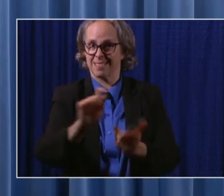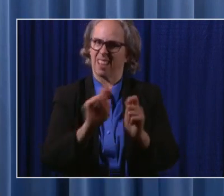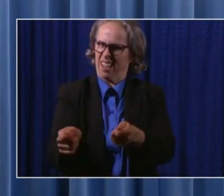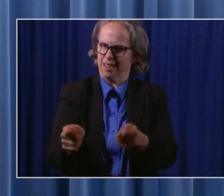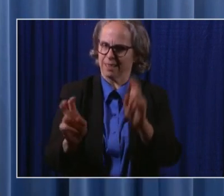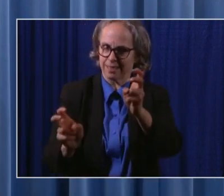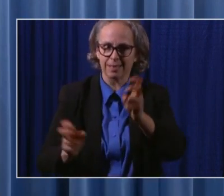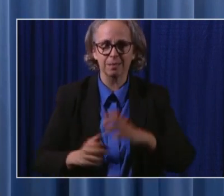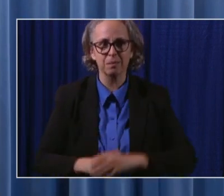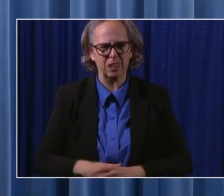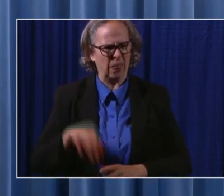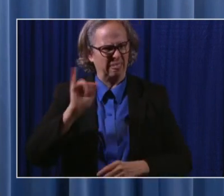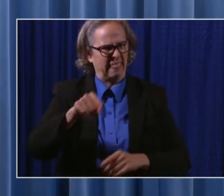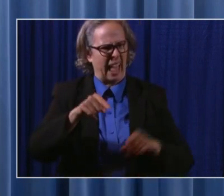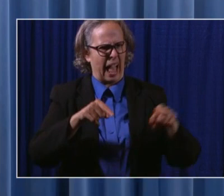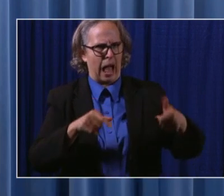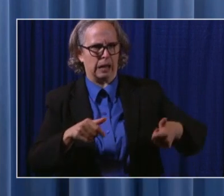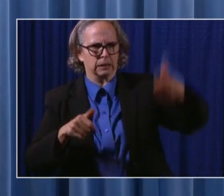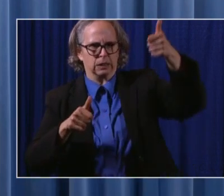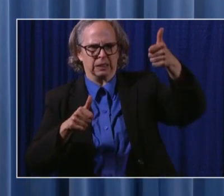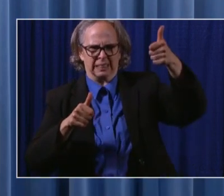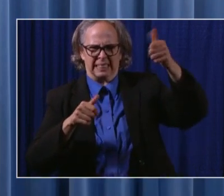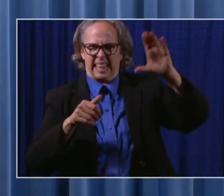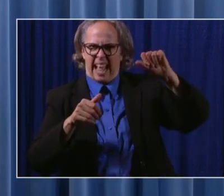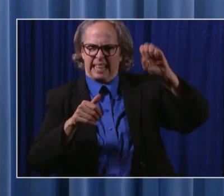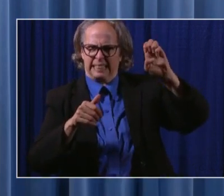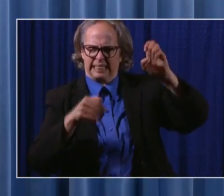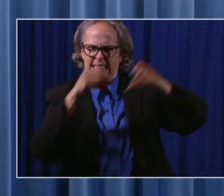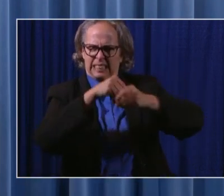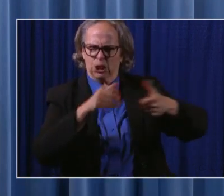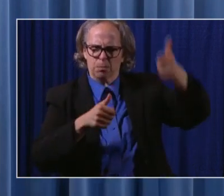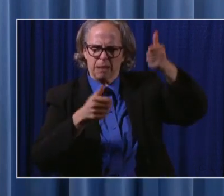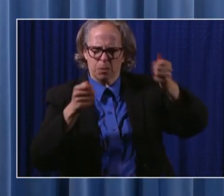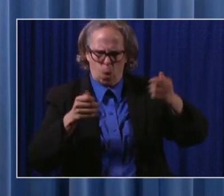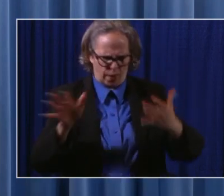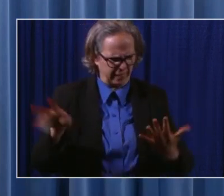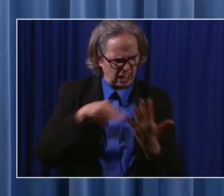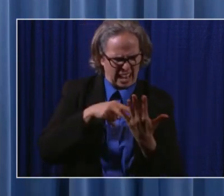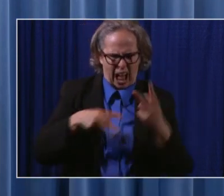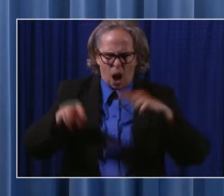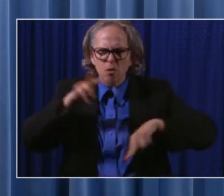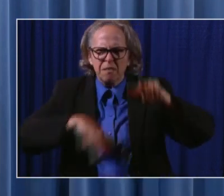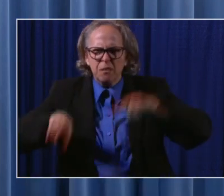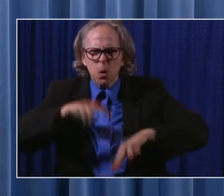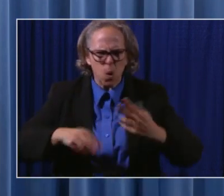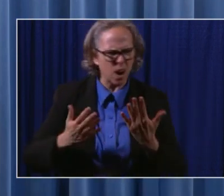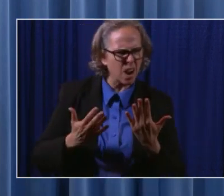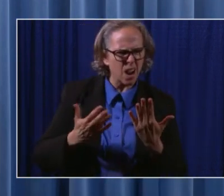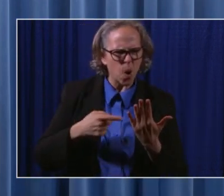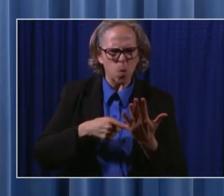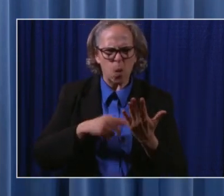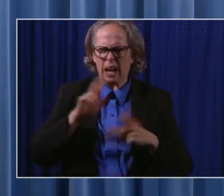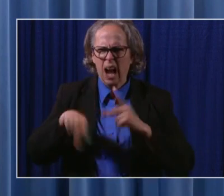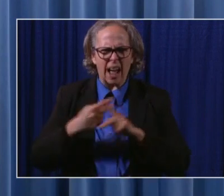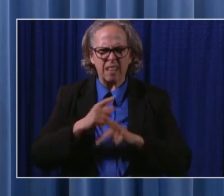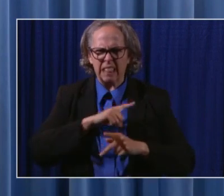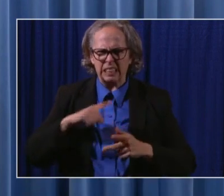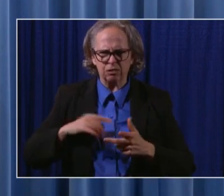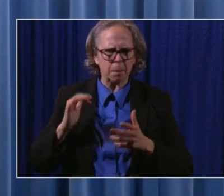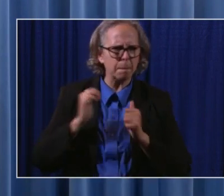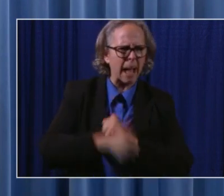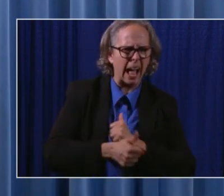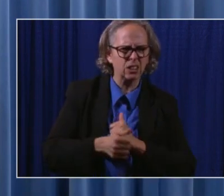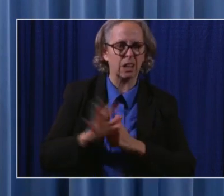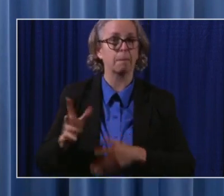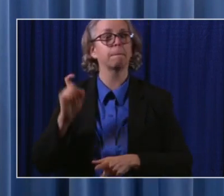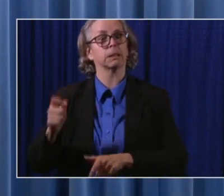whether or not, what kind of legislation that we could actually get through that would be constitutional, because we have an obligation not to